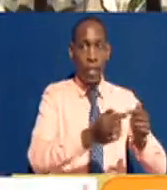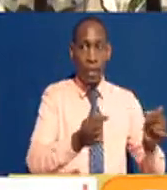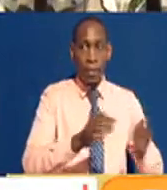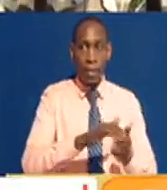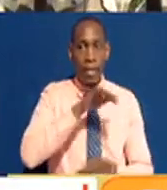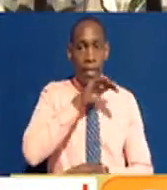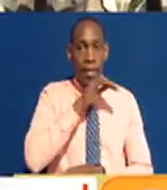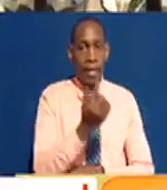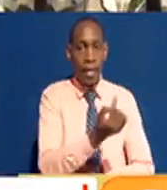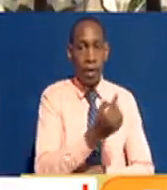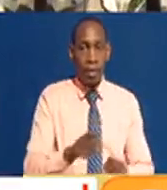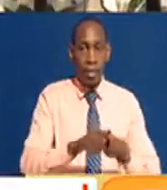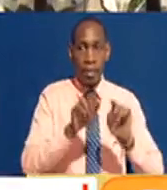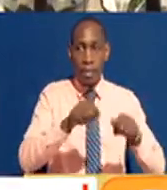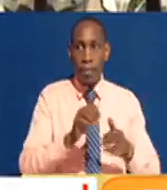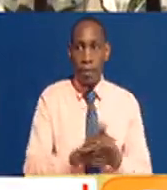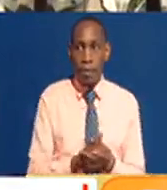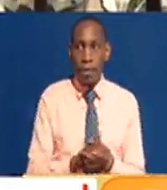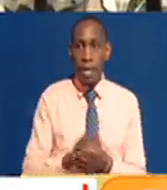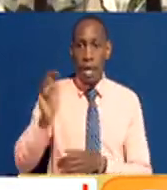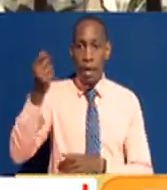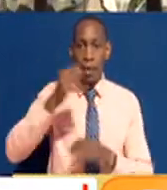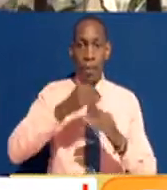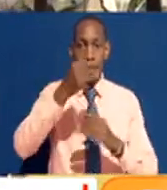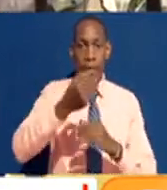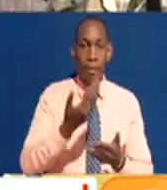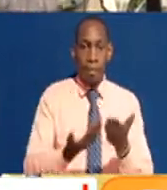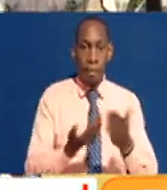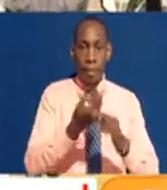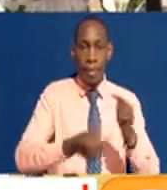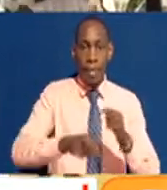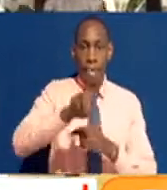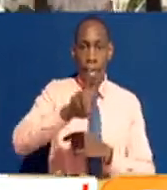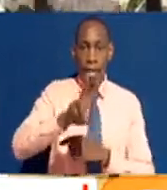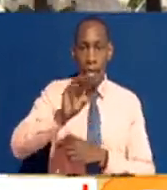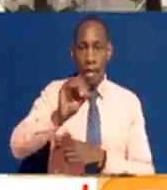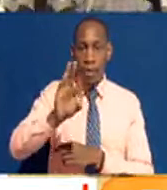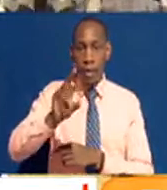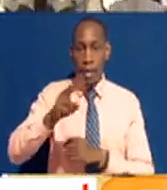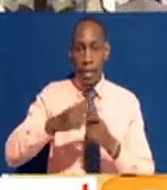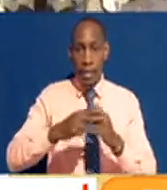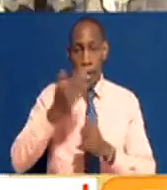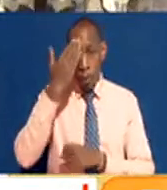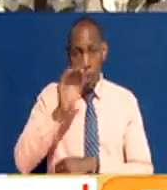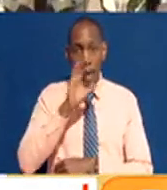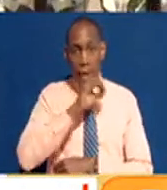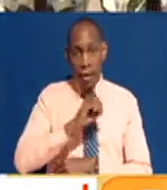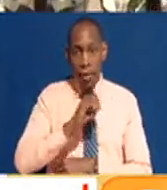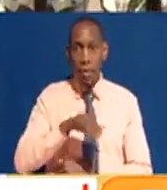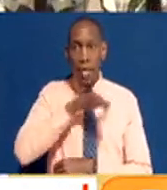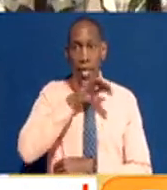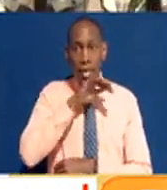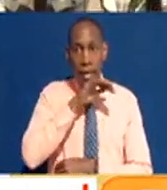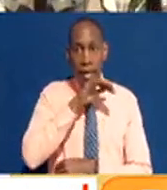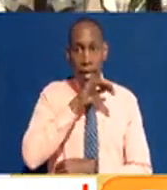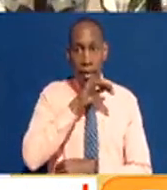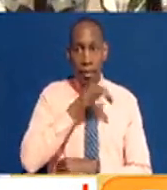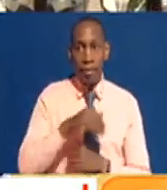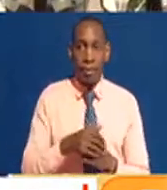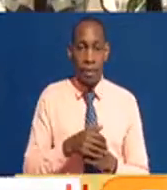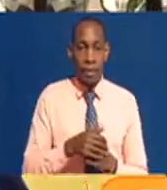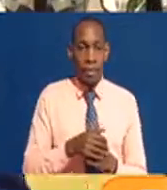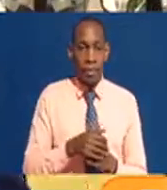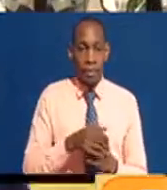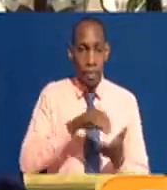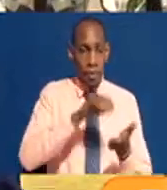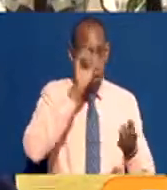should stop. He can also be president someday, maybe in 2037. Who knows? So why would we assume that it's Raila Odinga that these laws are meant for?